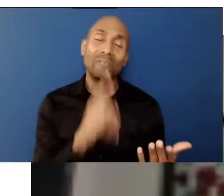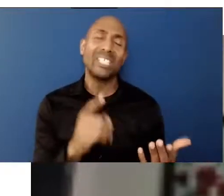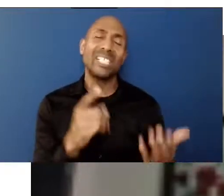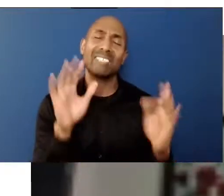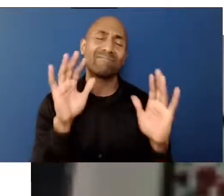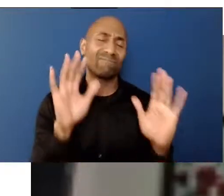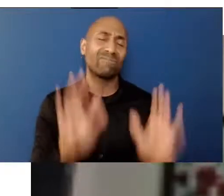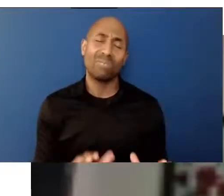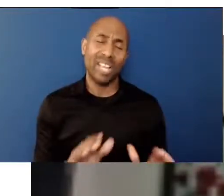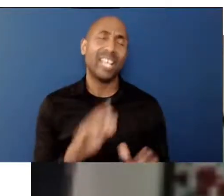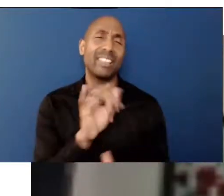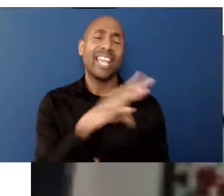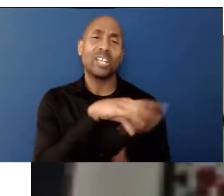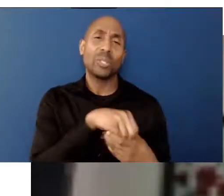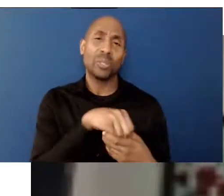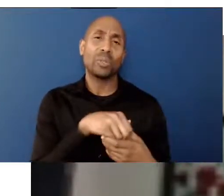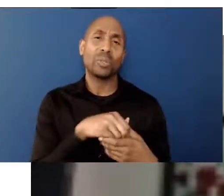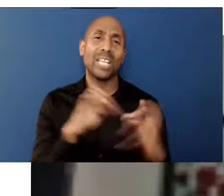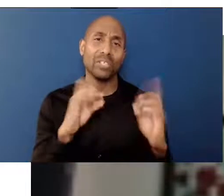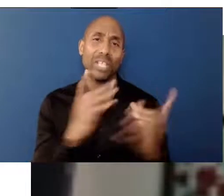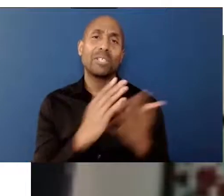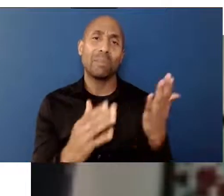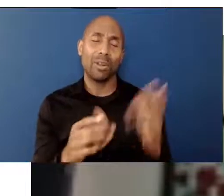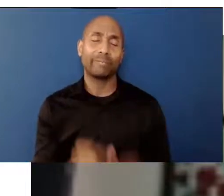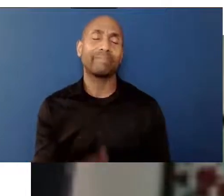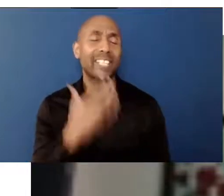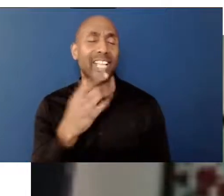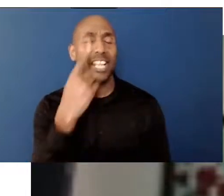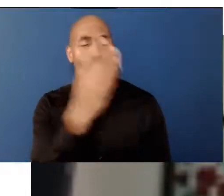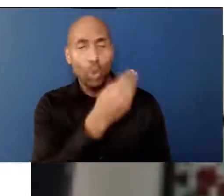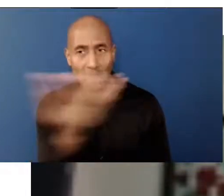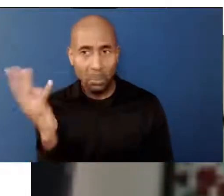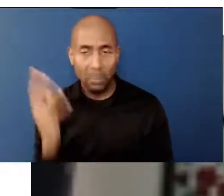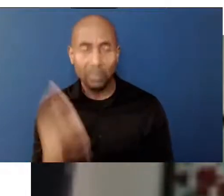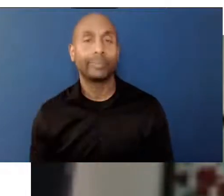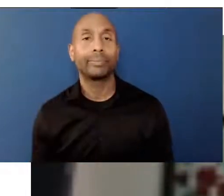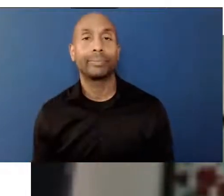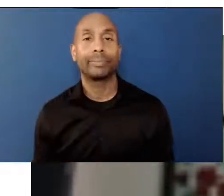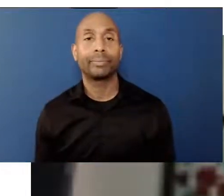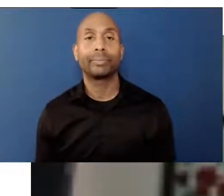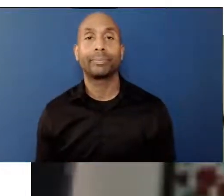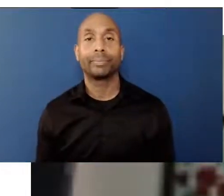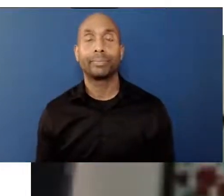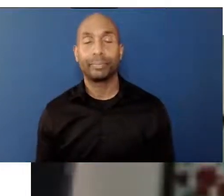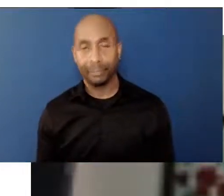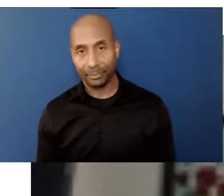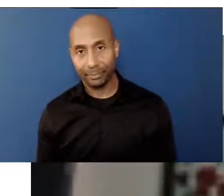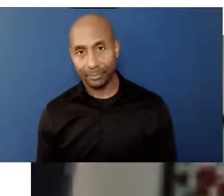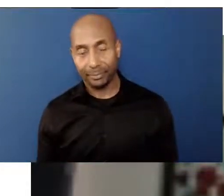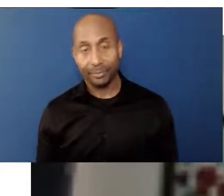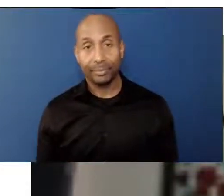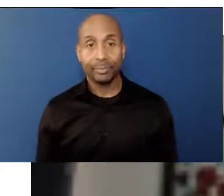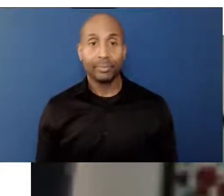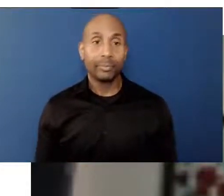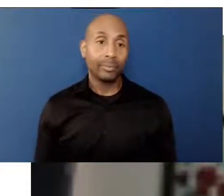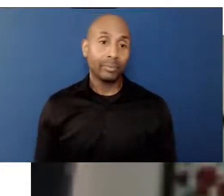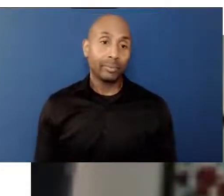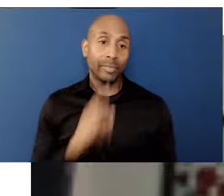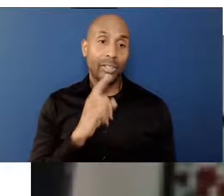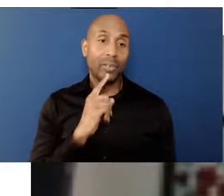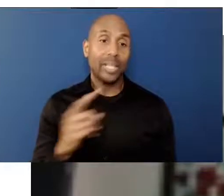that. And so we've made Carla wait forever, but I'm really glad that she's stuck around